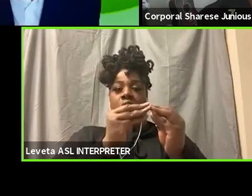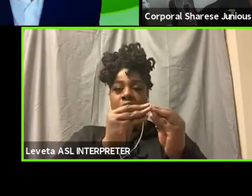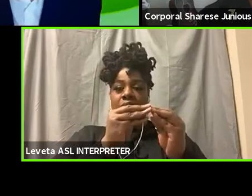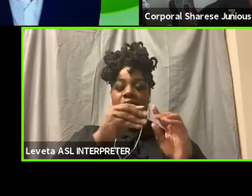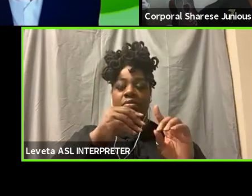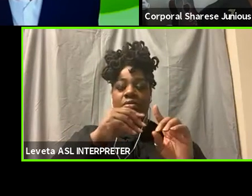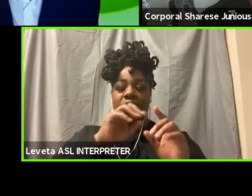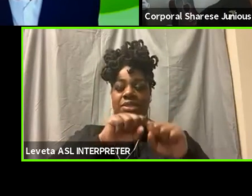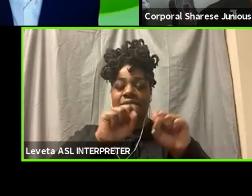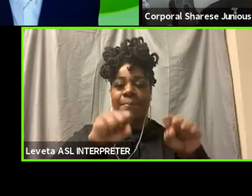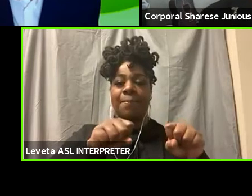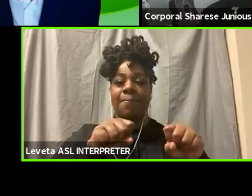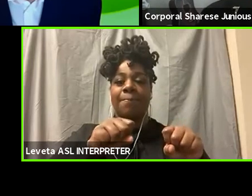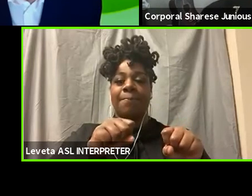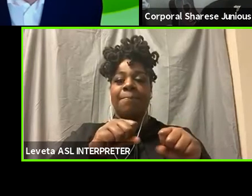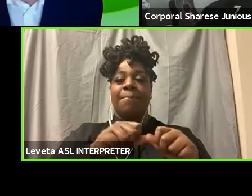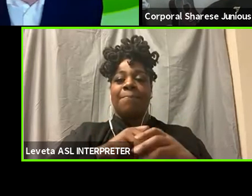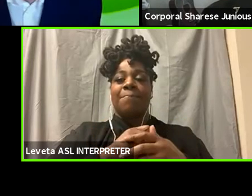there, but.